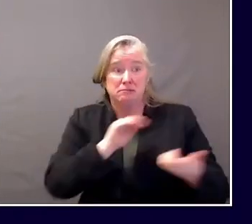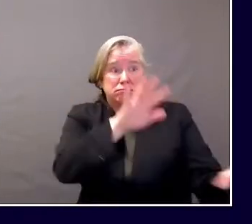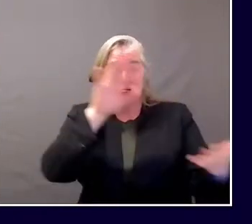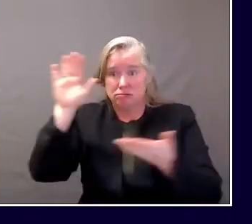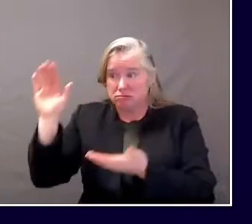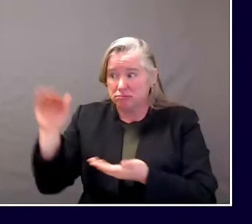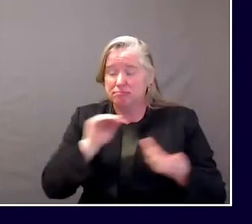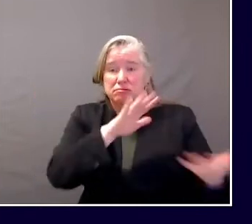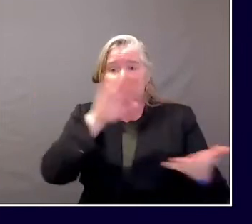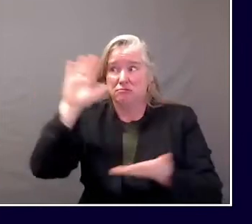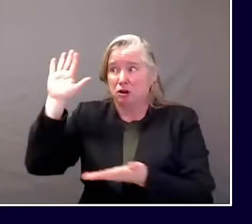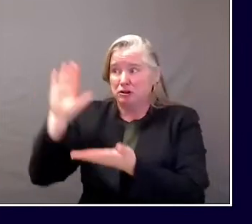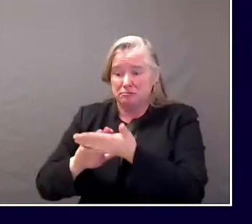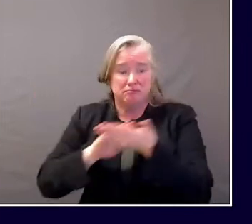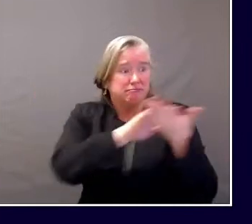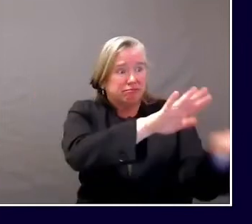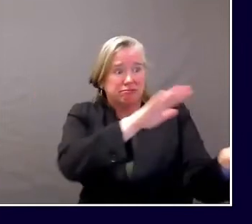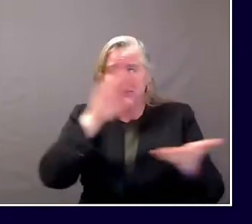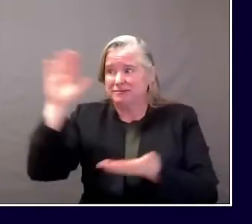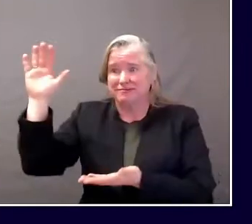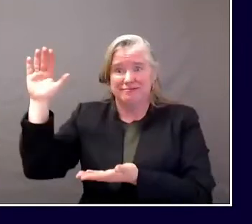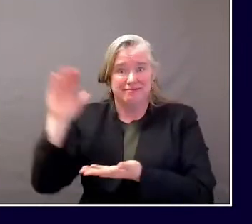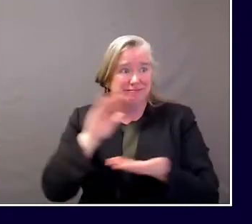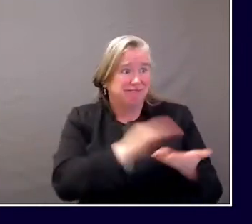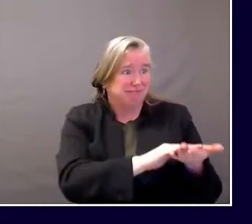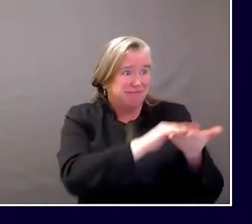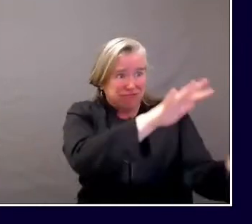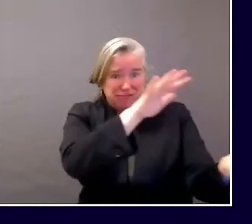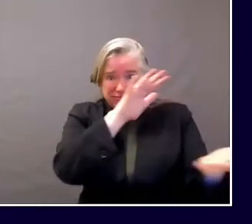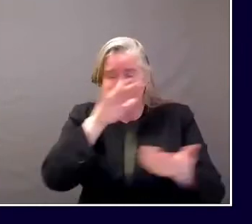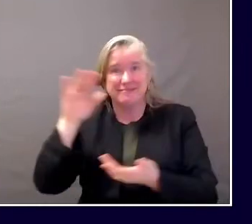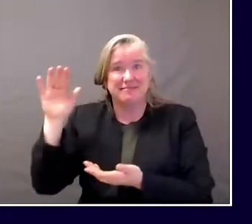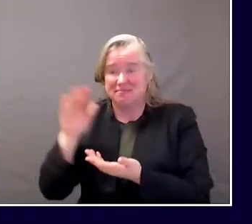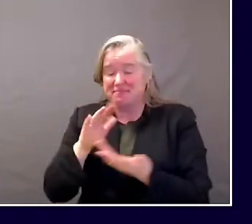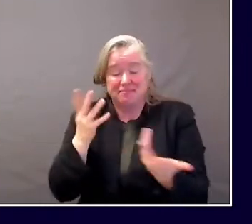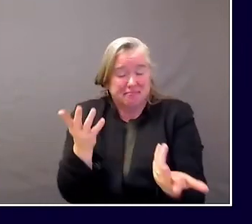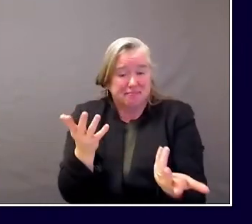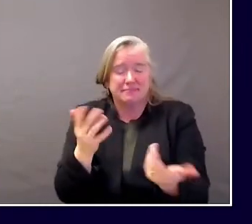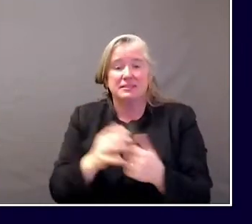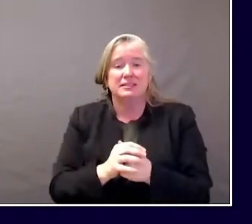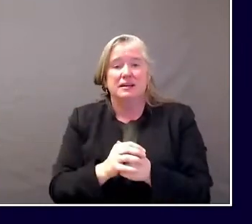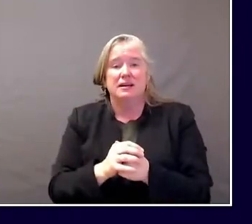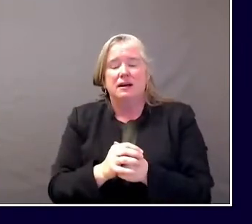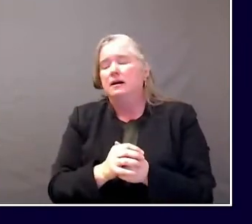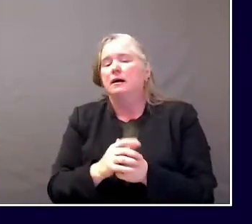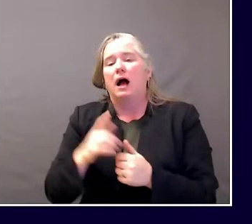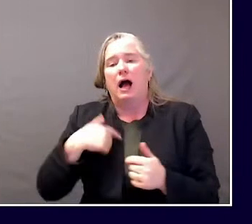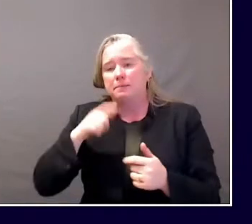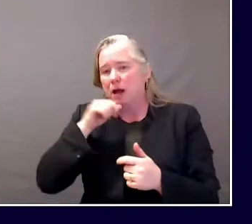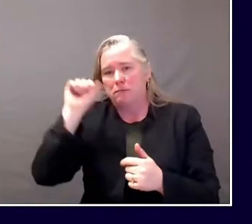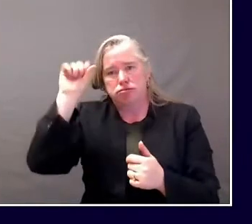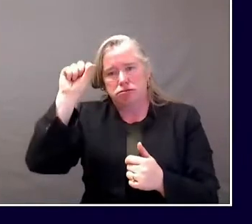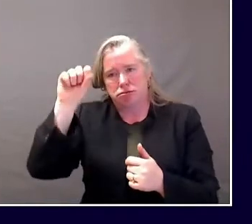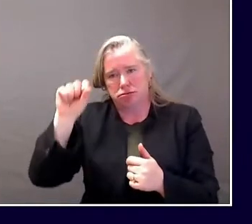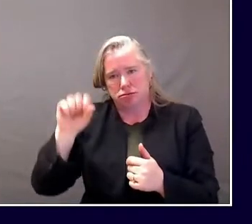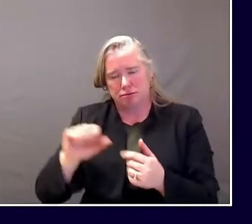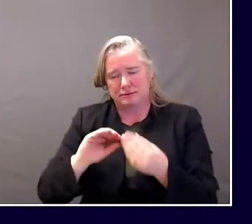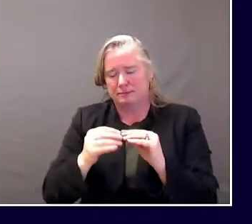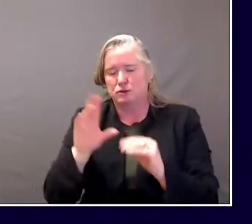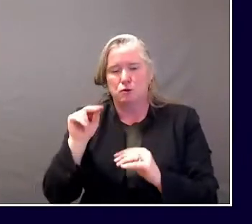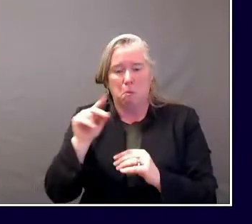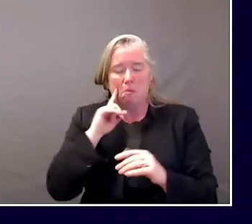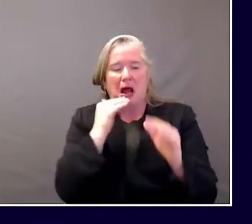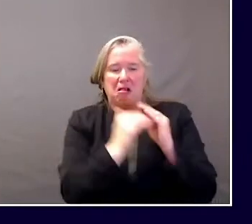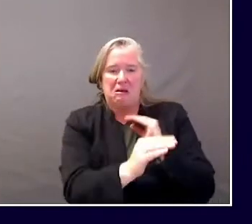much of what's coming in the door and getting it out and getting it into arms. Again, I'm not going to read off a litany of numbers, but we can get those over to